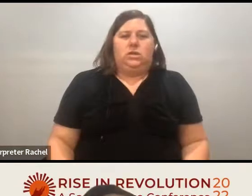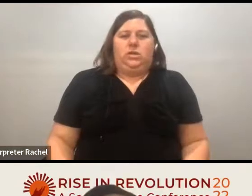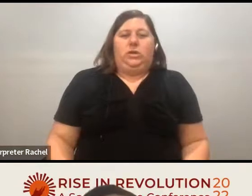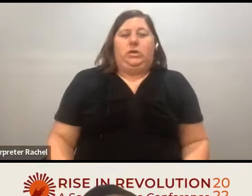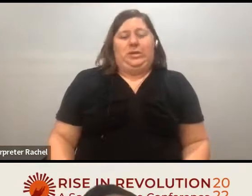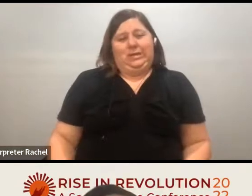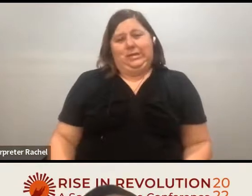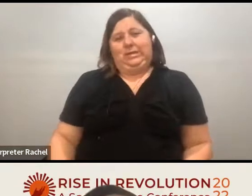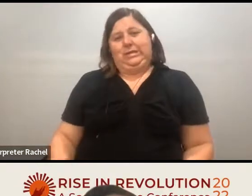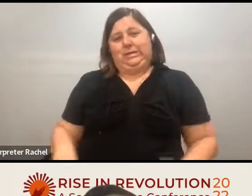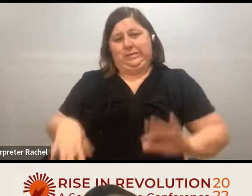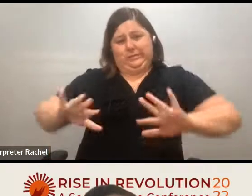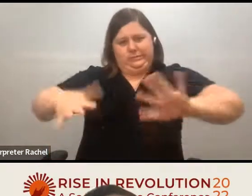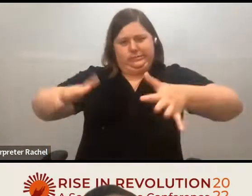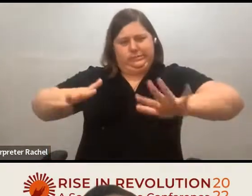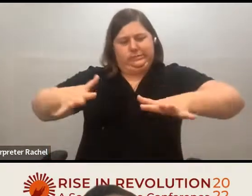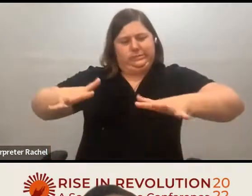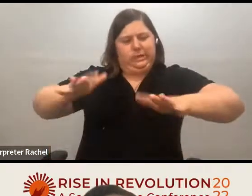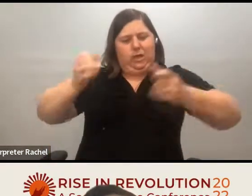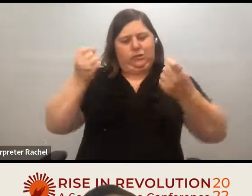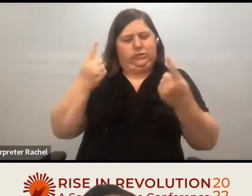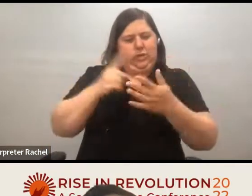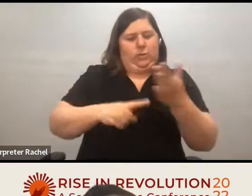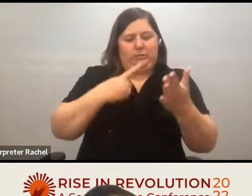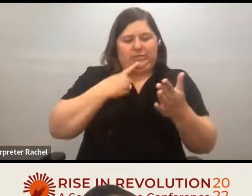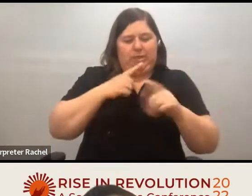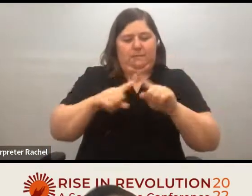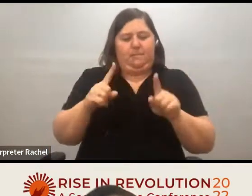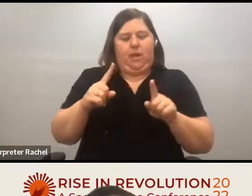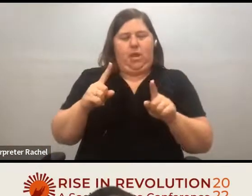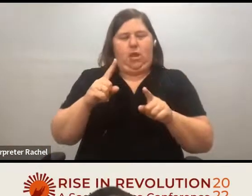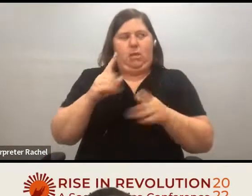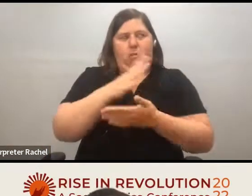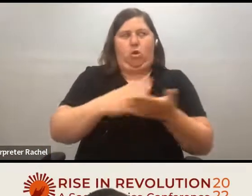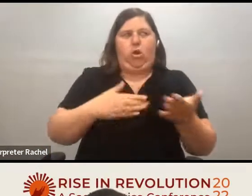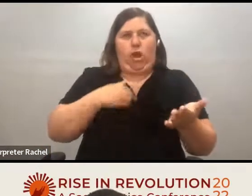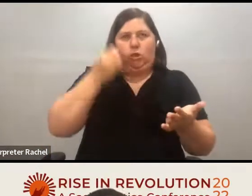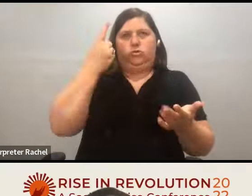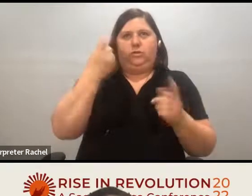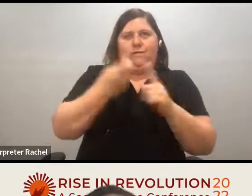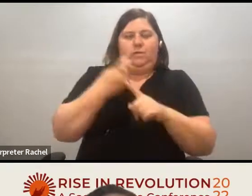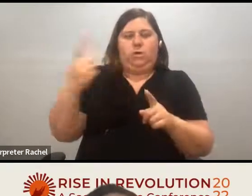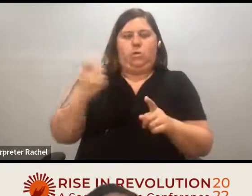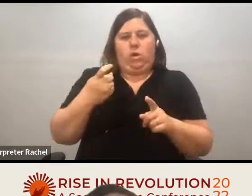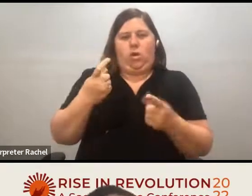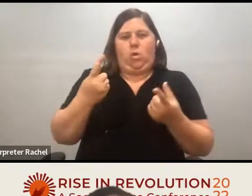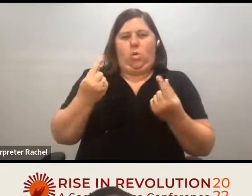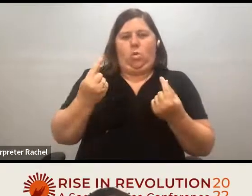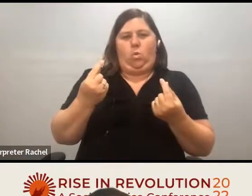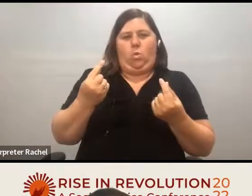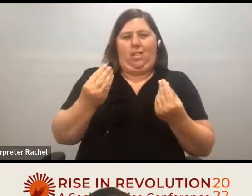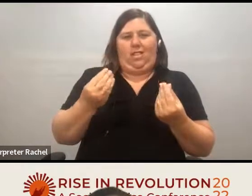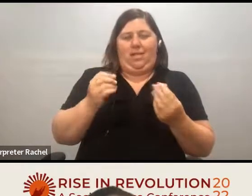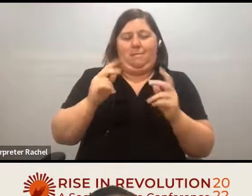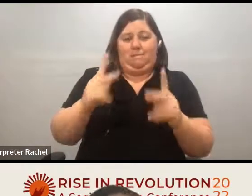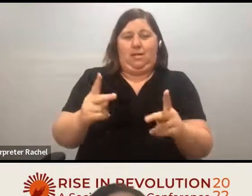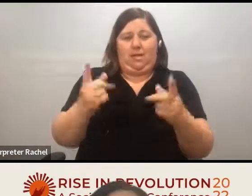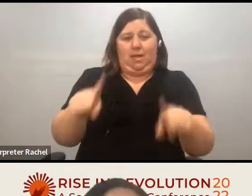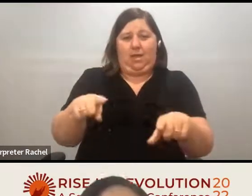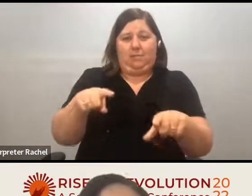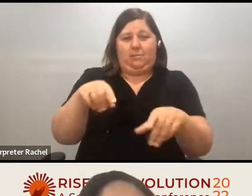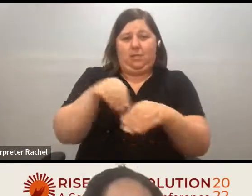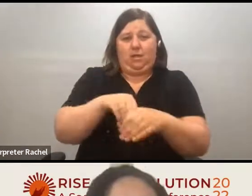Okay, it had a little trouble understanding, but what I heard of the question was kind of like what land back is happening